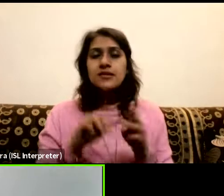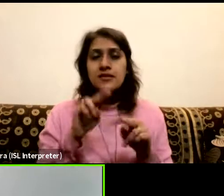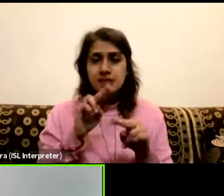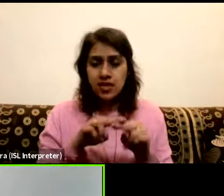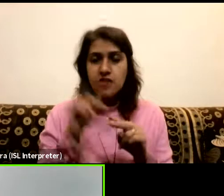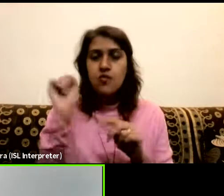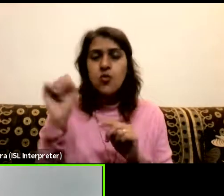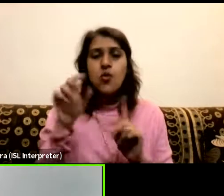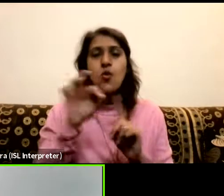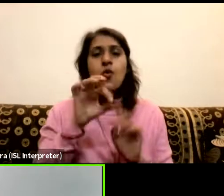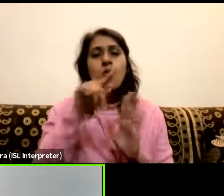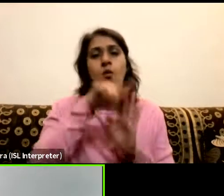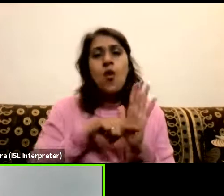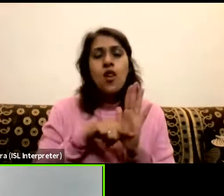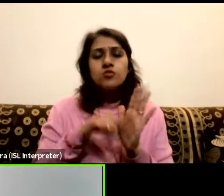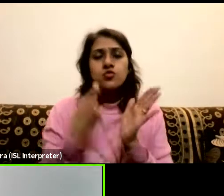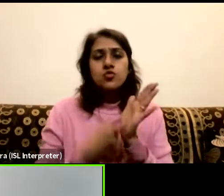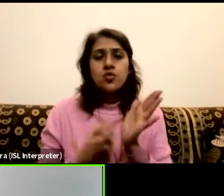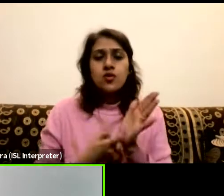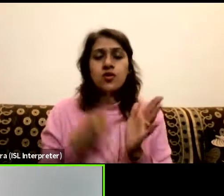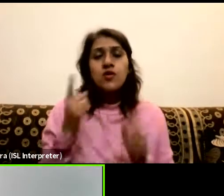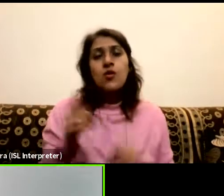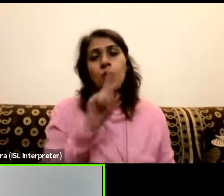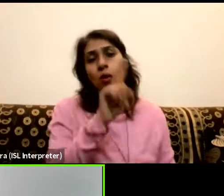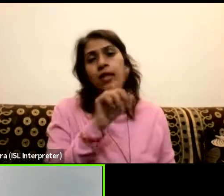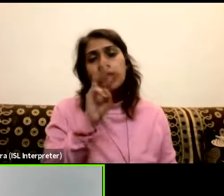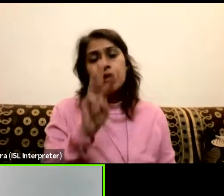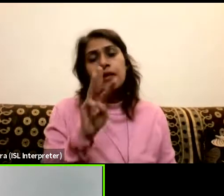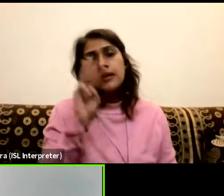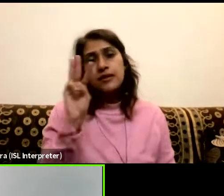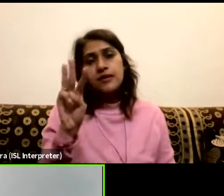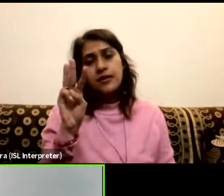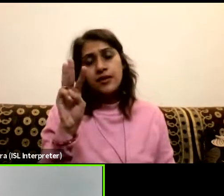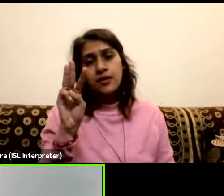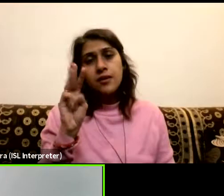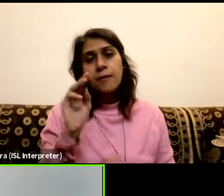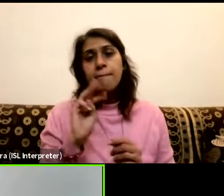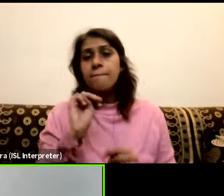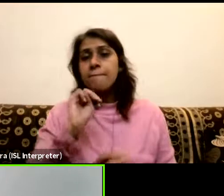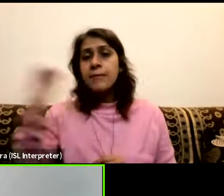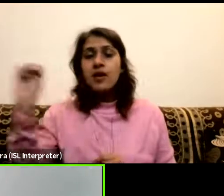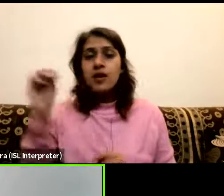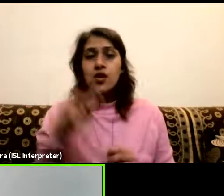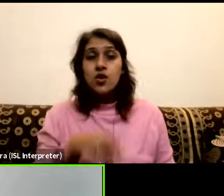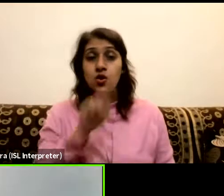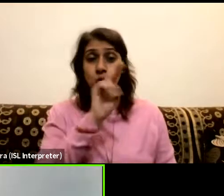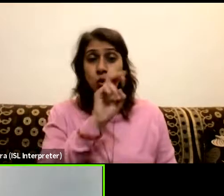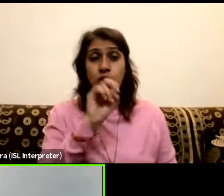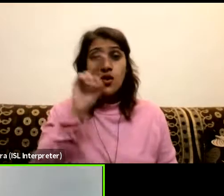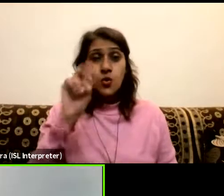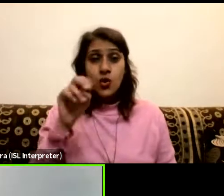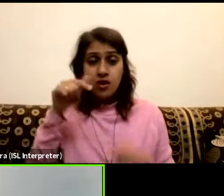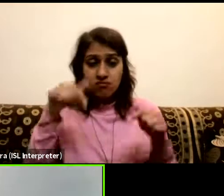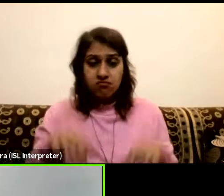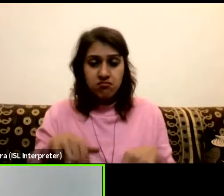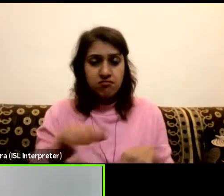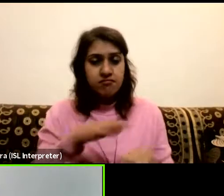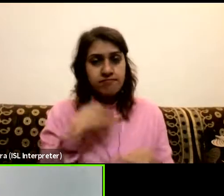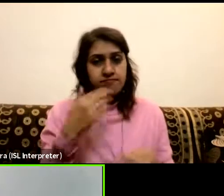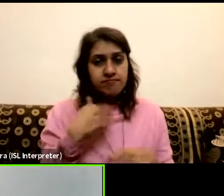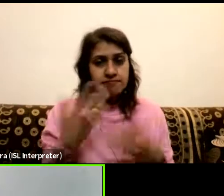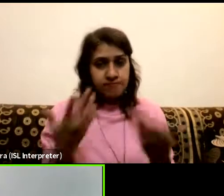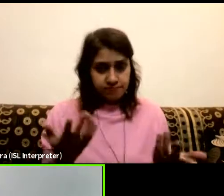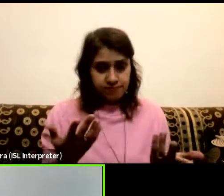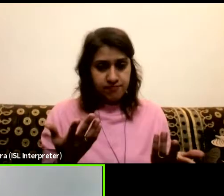policy brief says, 132 million people may go hungry in 2020. Of that, 36 million may